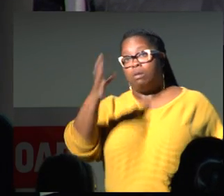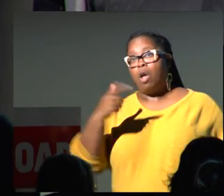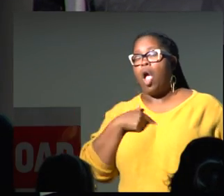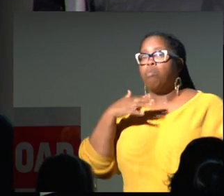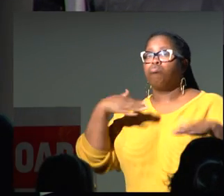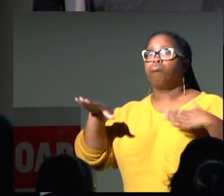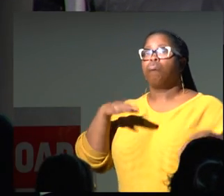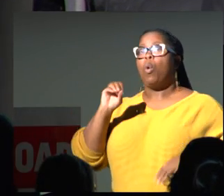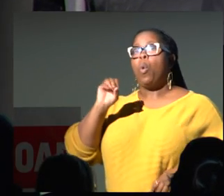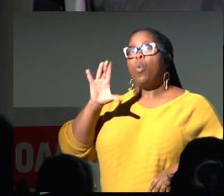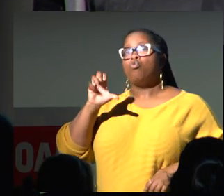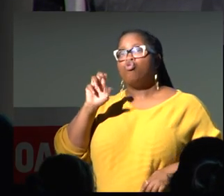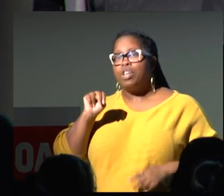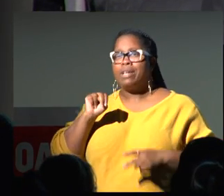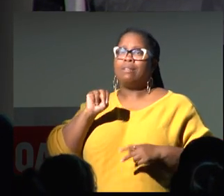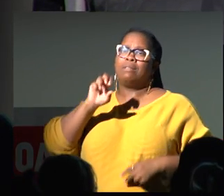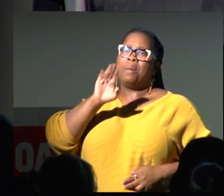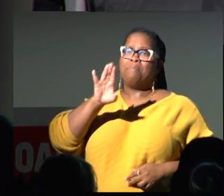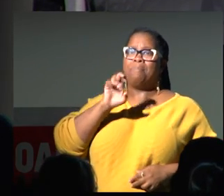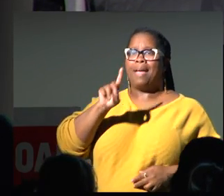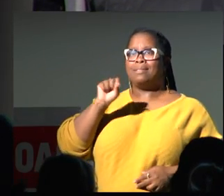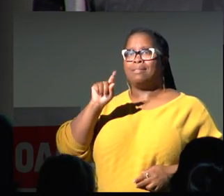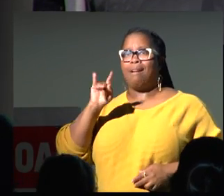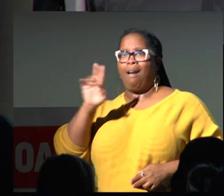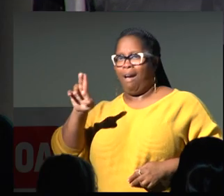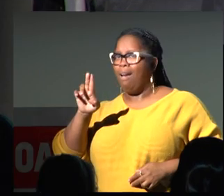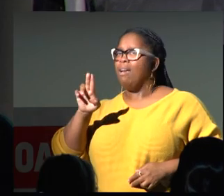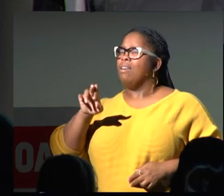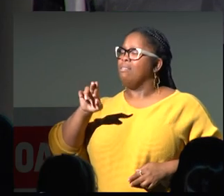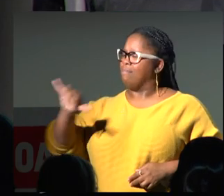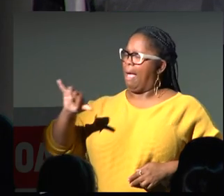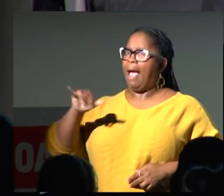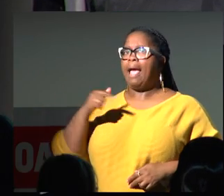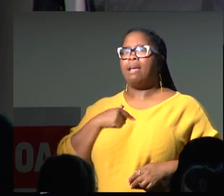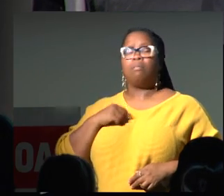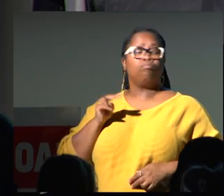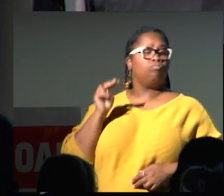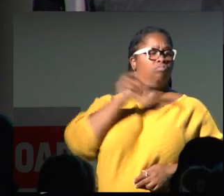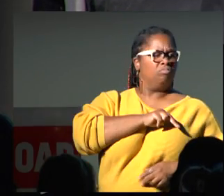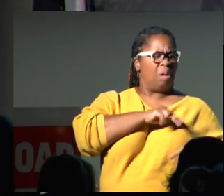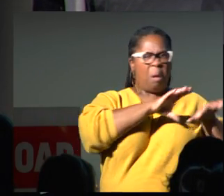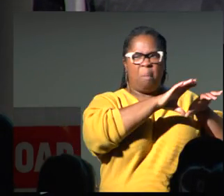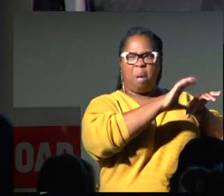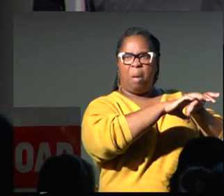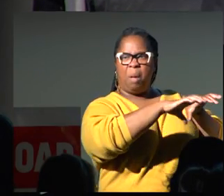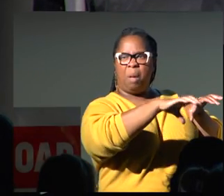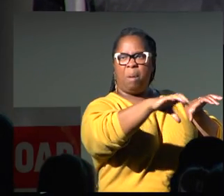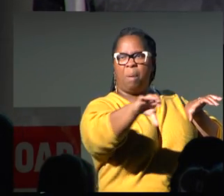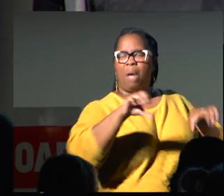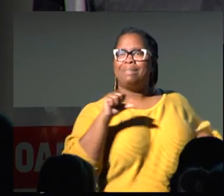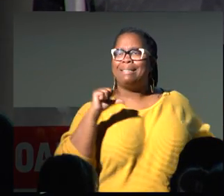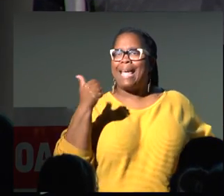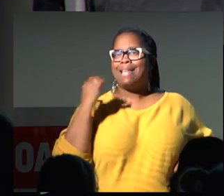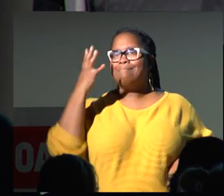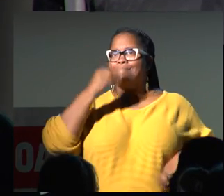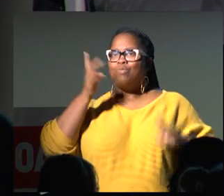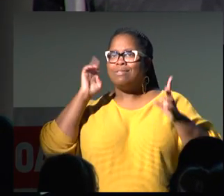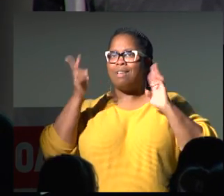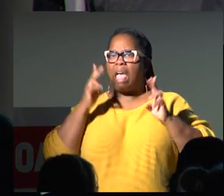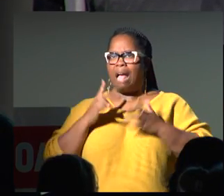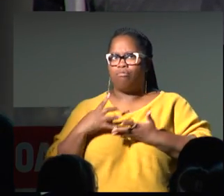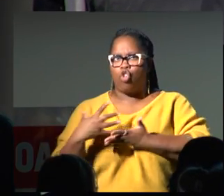Nostrand Avenue in Bedford-Stuyvesant, I look on one block, I see 10 beauty salons on the same block, all of them making